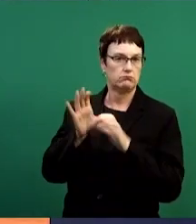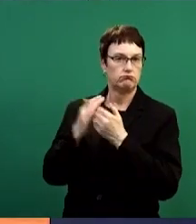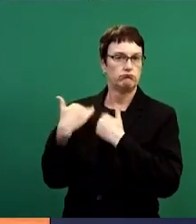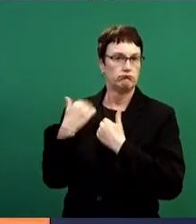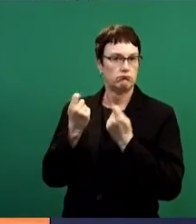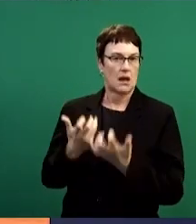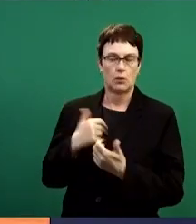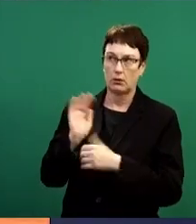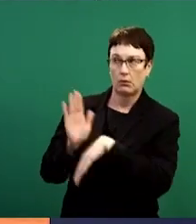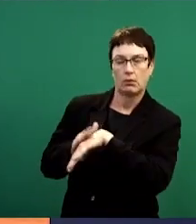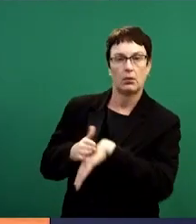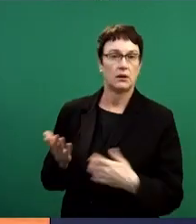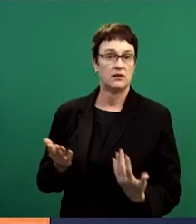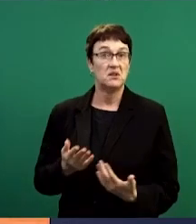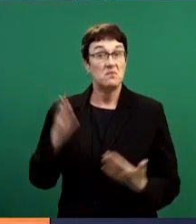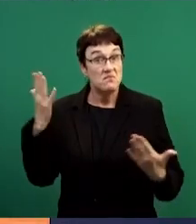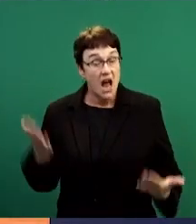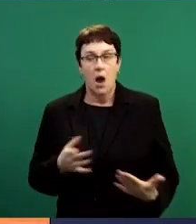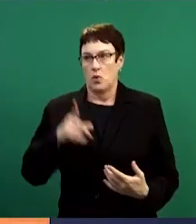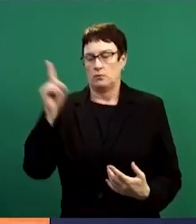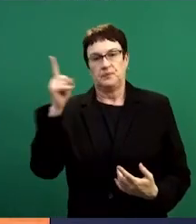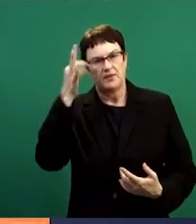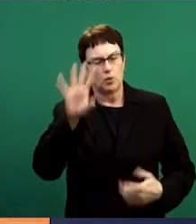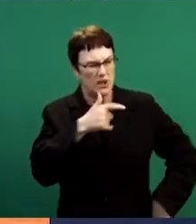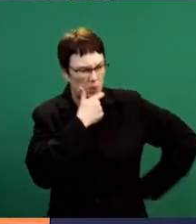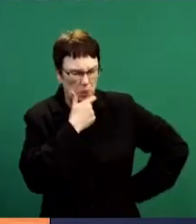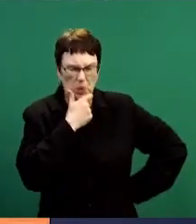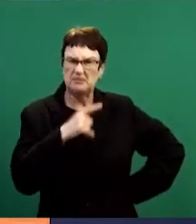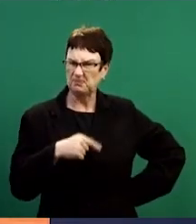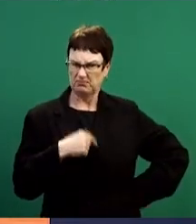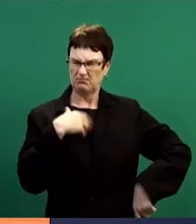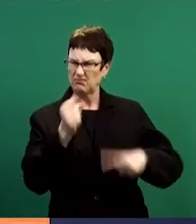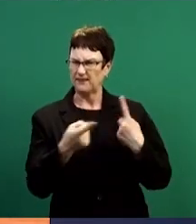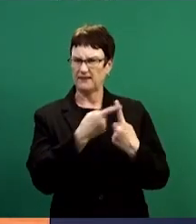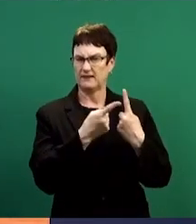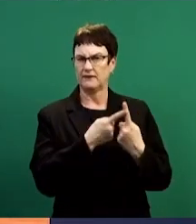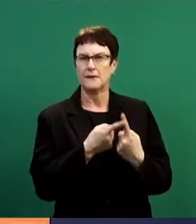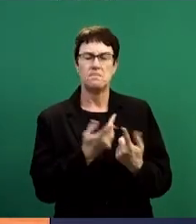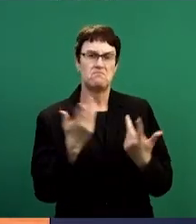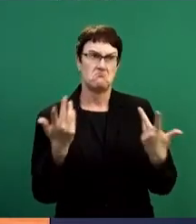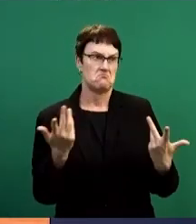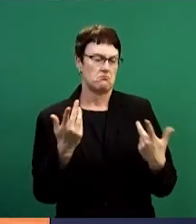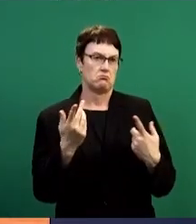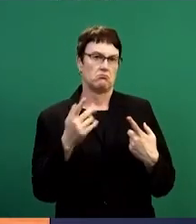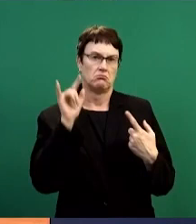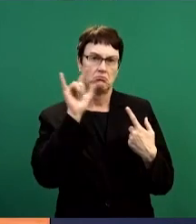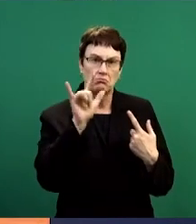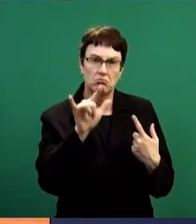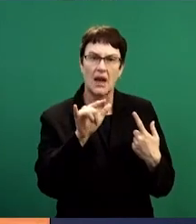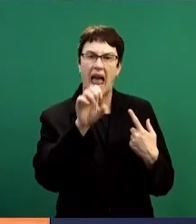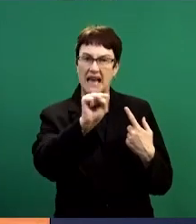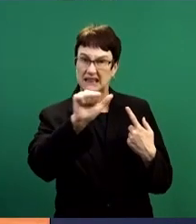have got ESCOM, we have got Transnet, we have got this SOE, we have got this SOE. You chaps stand in the